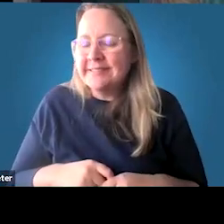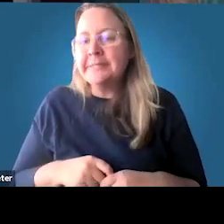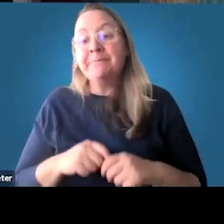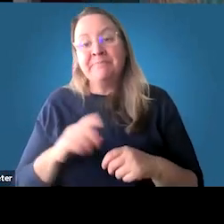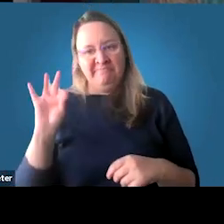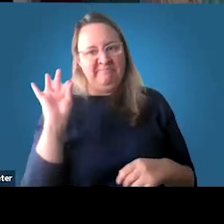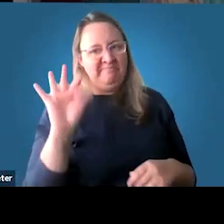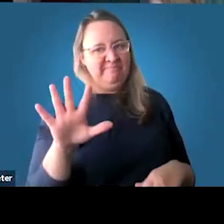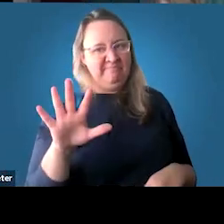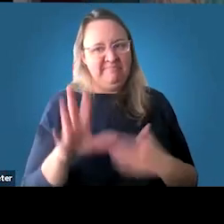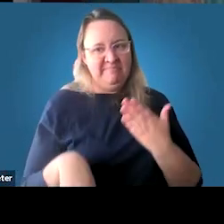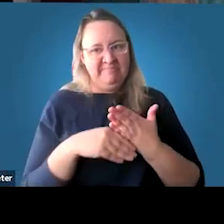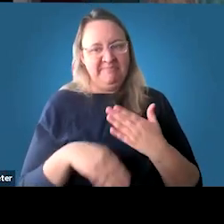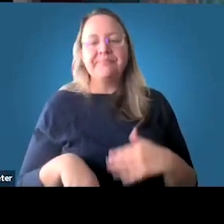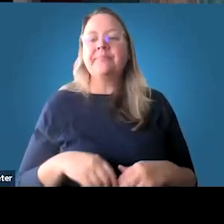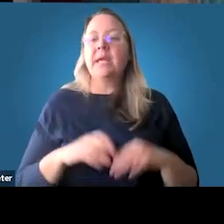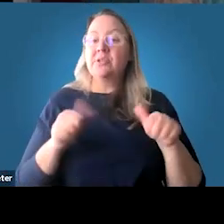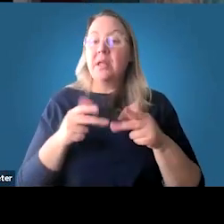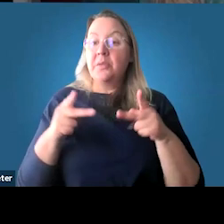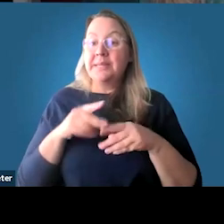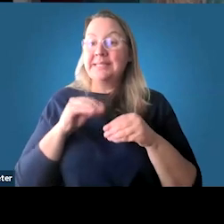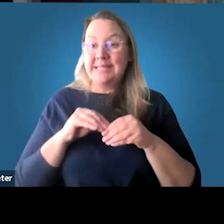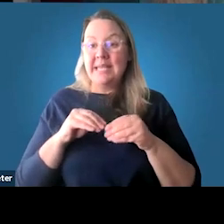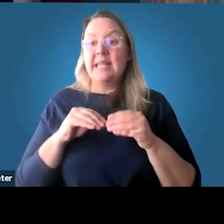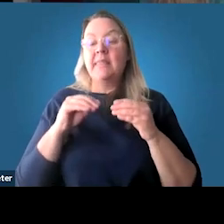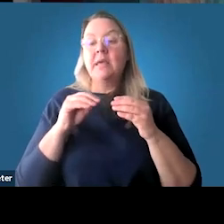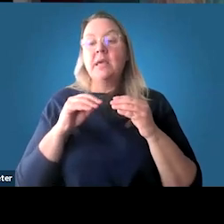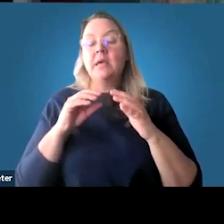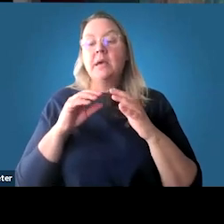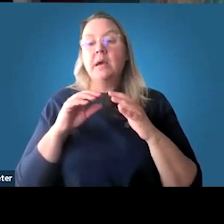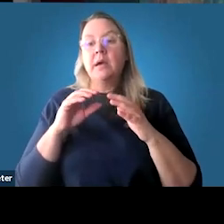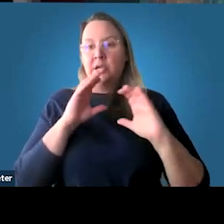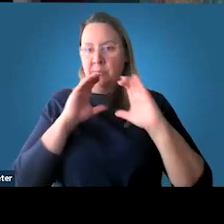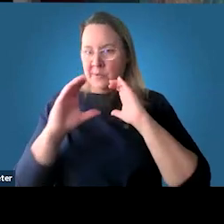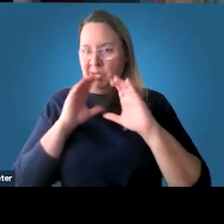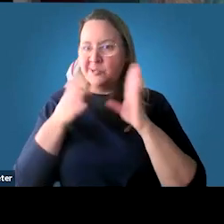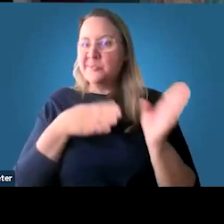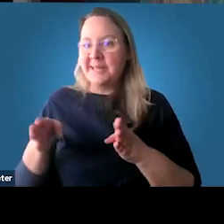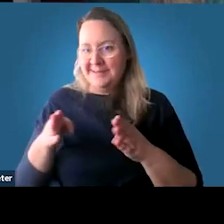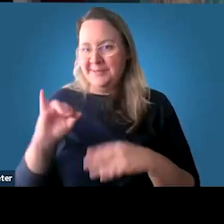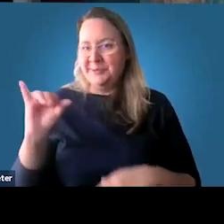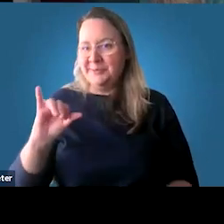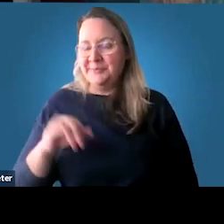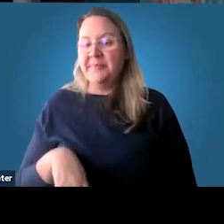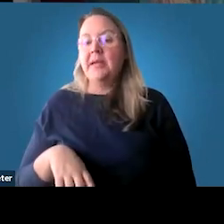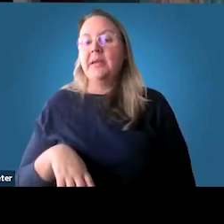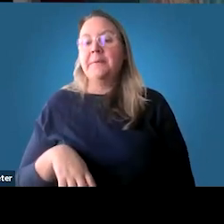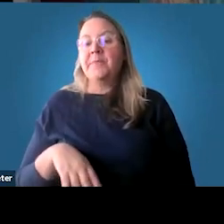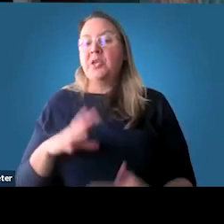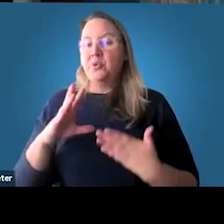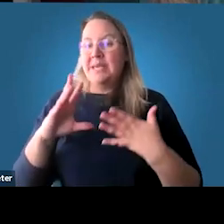tip. There's actually another place in the comms plan that you can sneak in measurement and evaluation, and that is